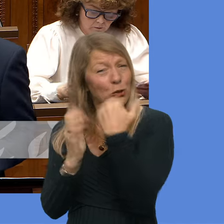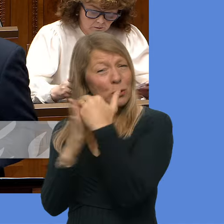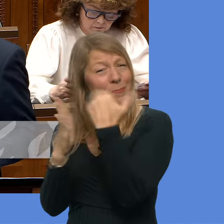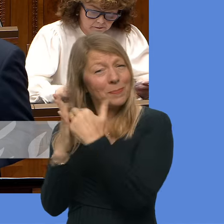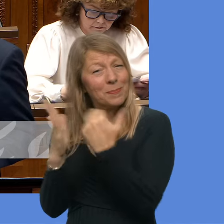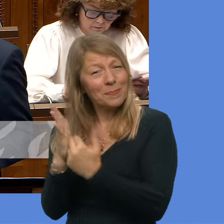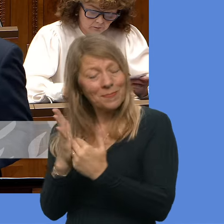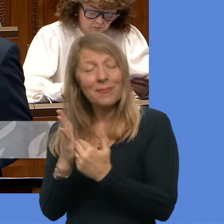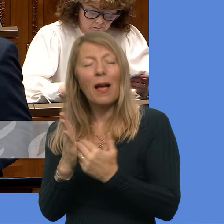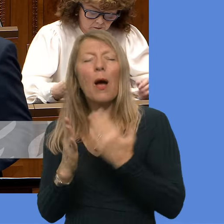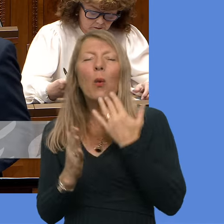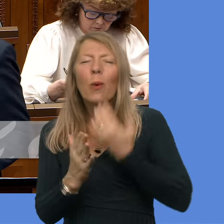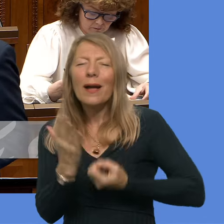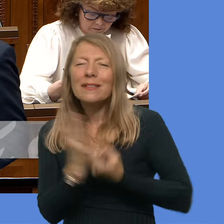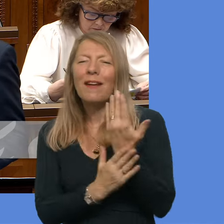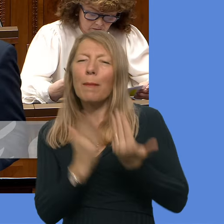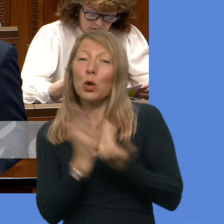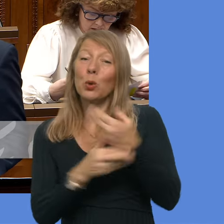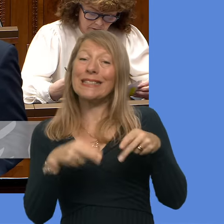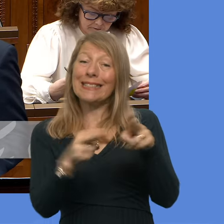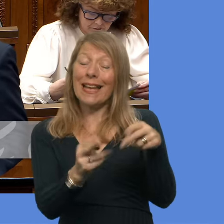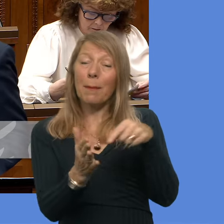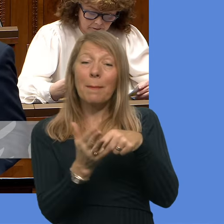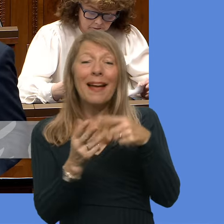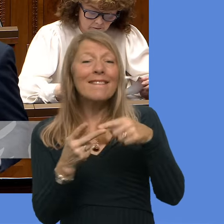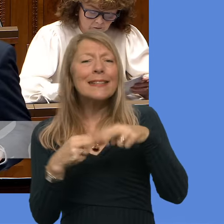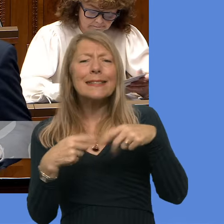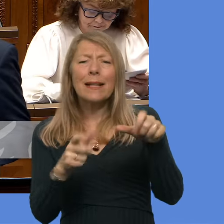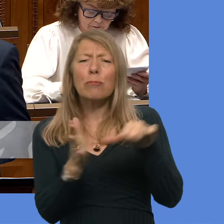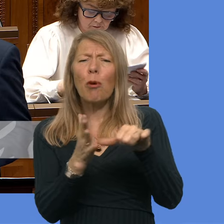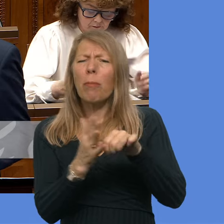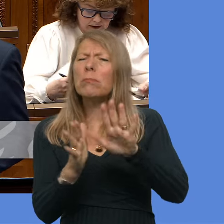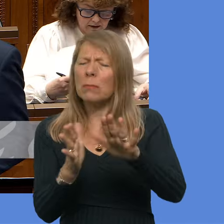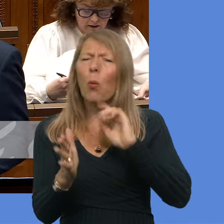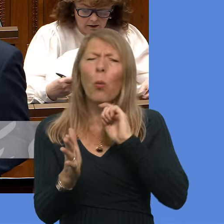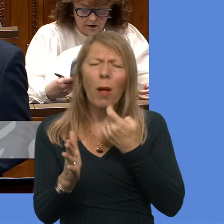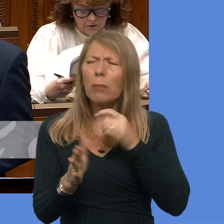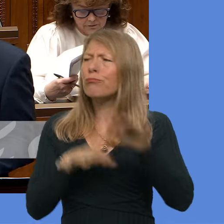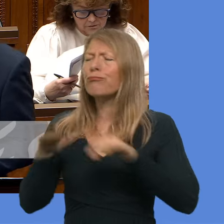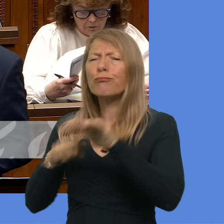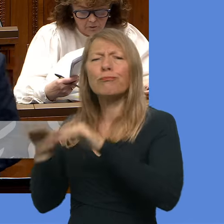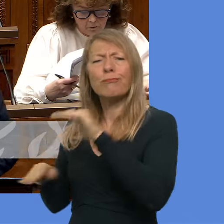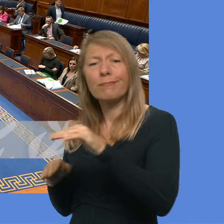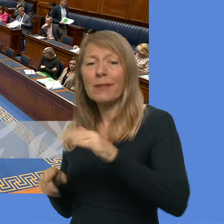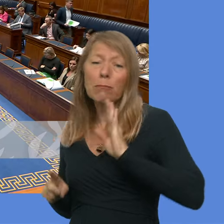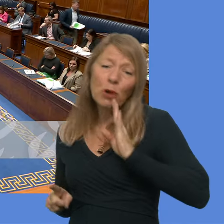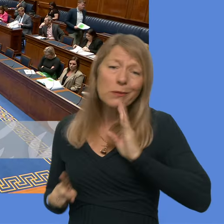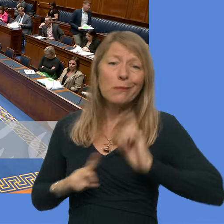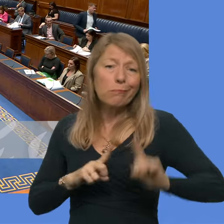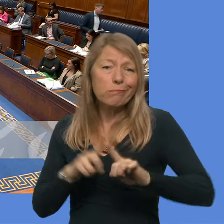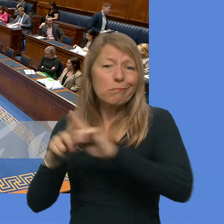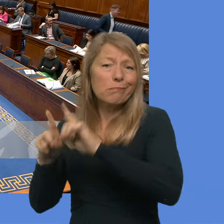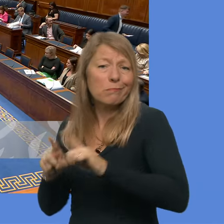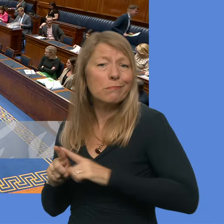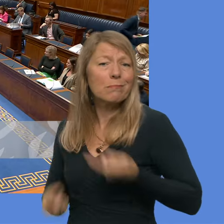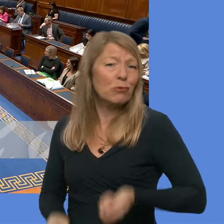move through the design of this scheme, then we're more than happy to take those up with the relevant authorities in London and Brussels. Jim Allister. I